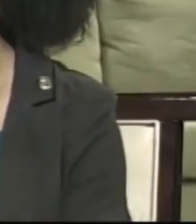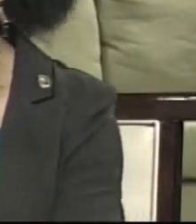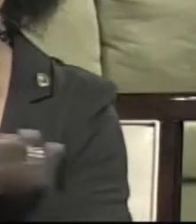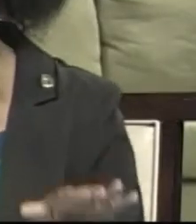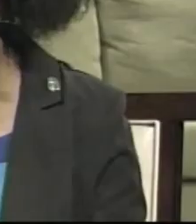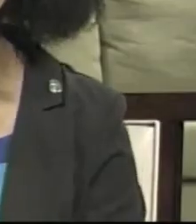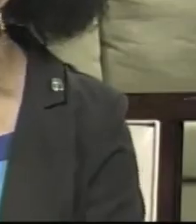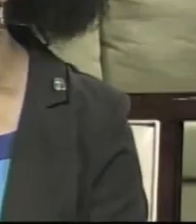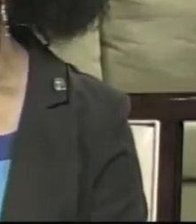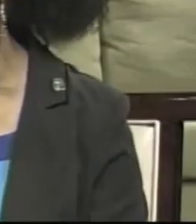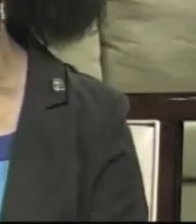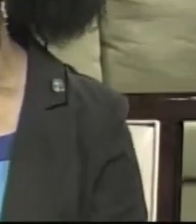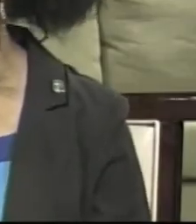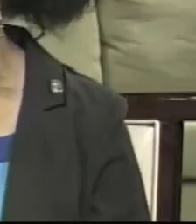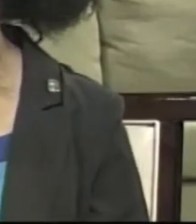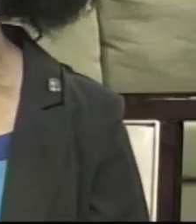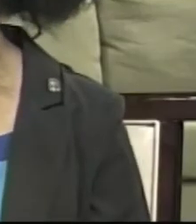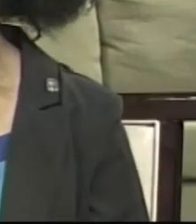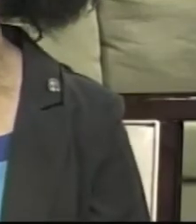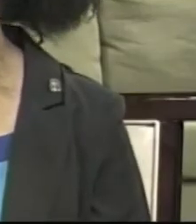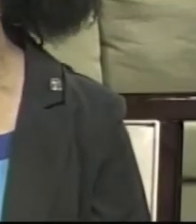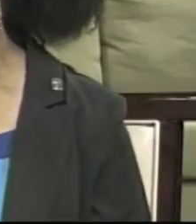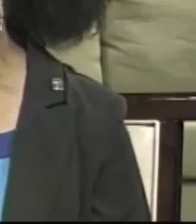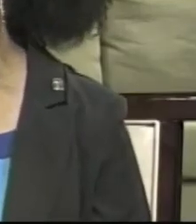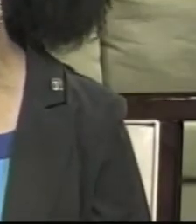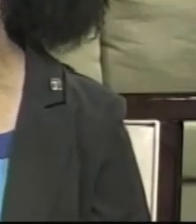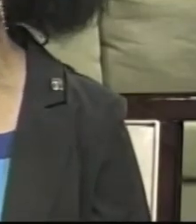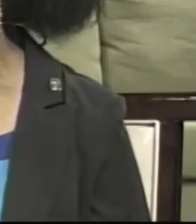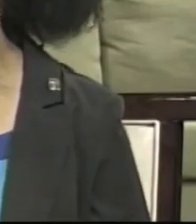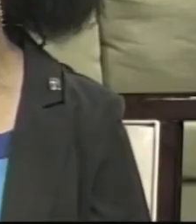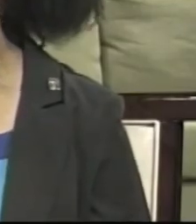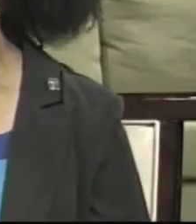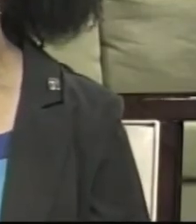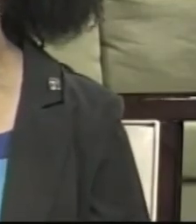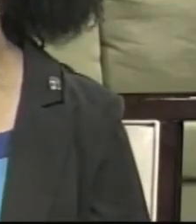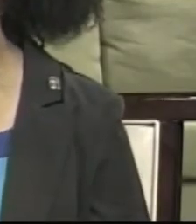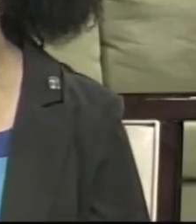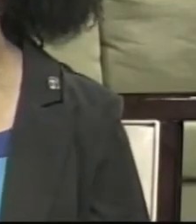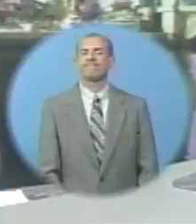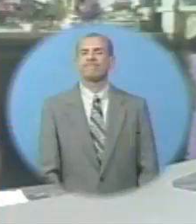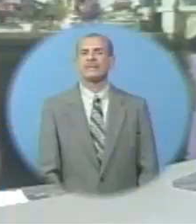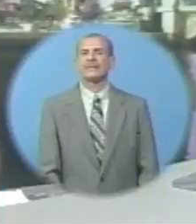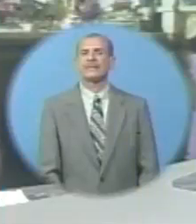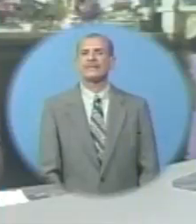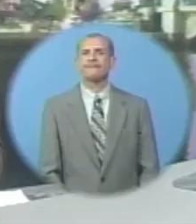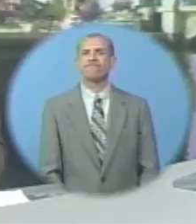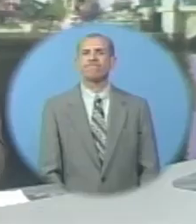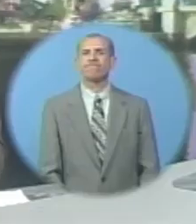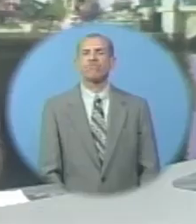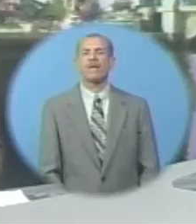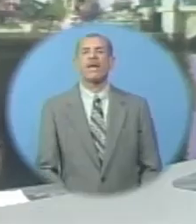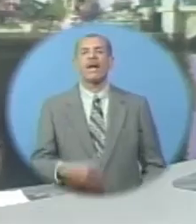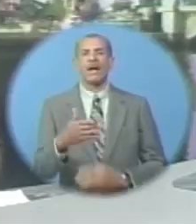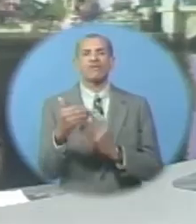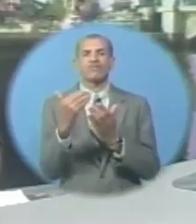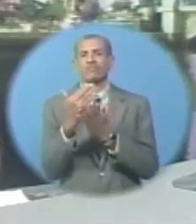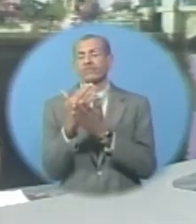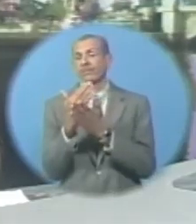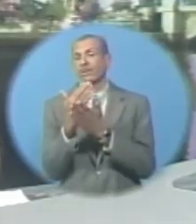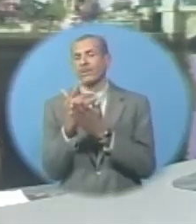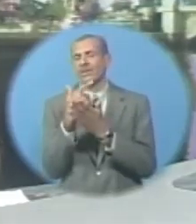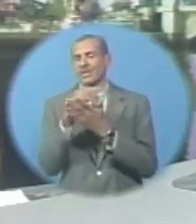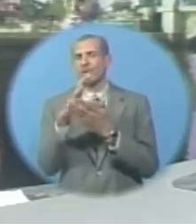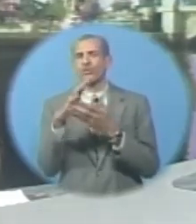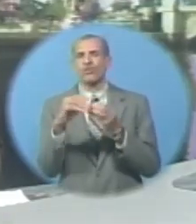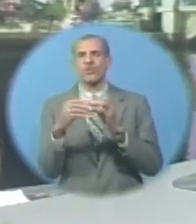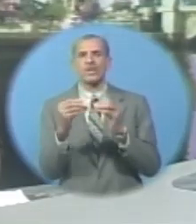own cliques so that they can interact with them. After the break, we'll take a look at stories